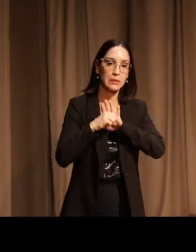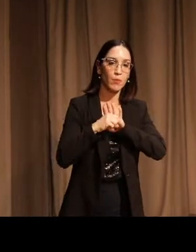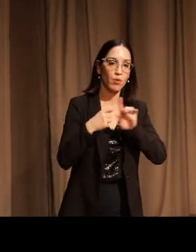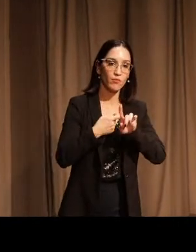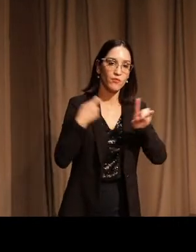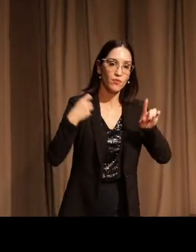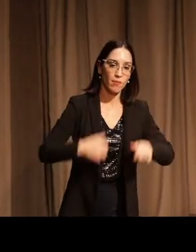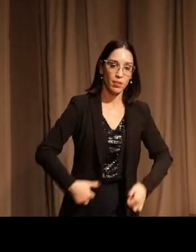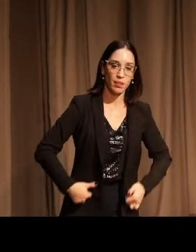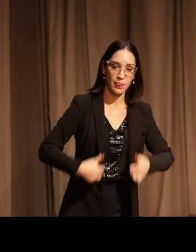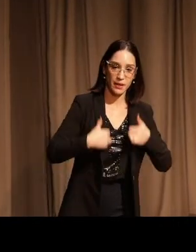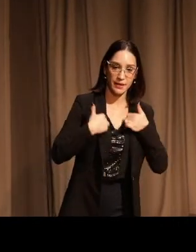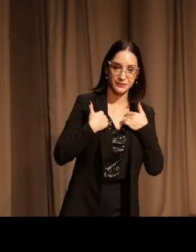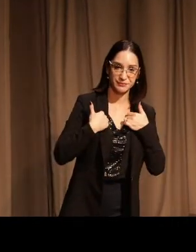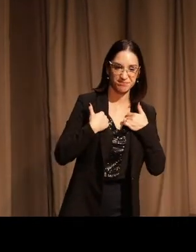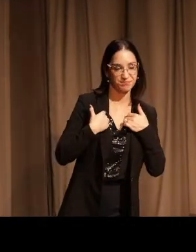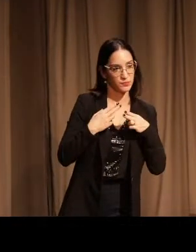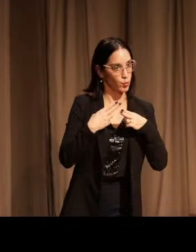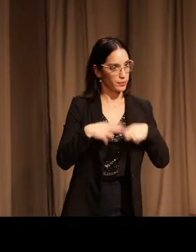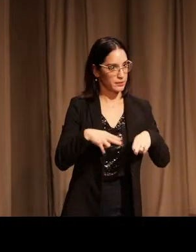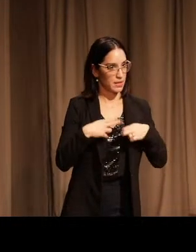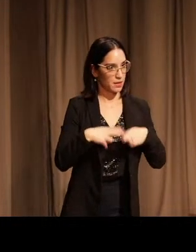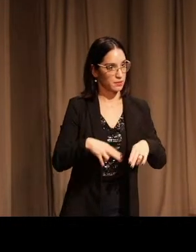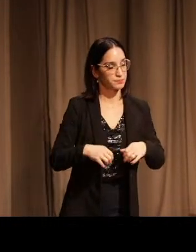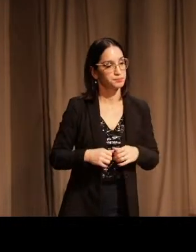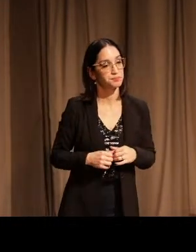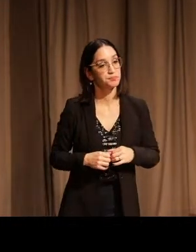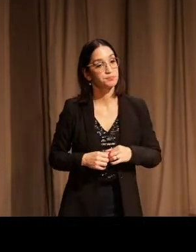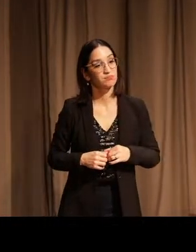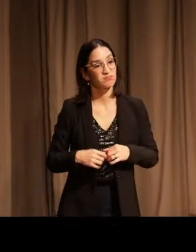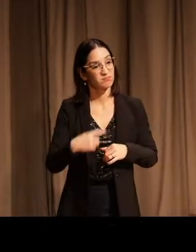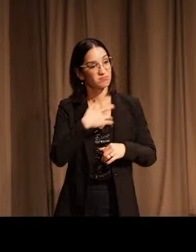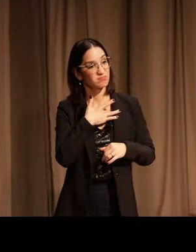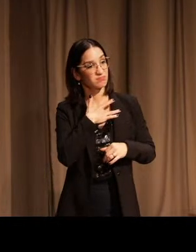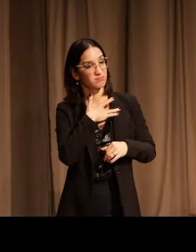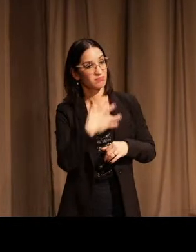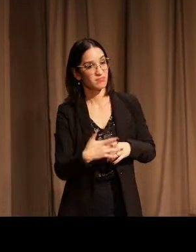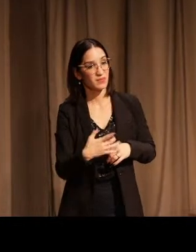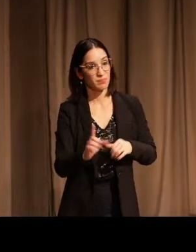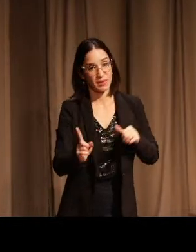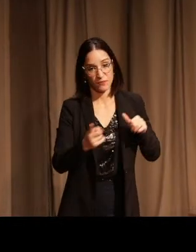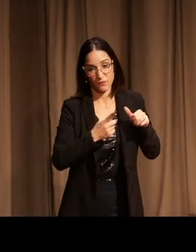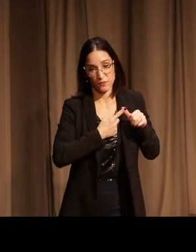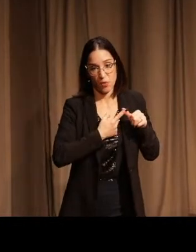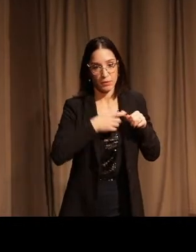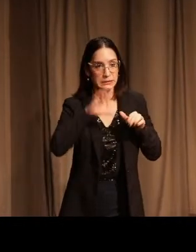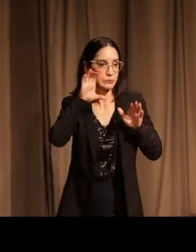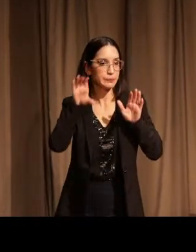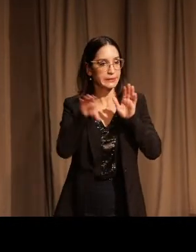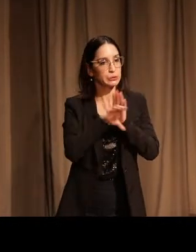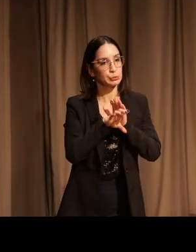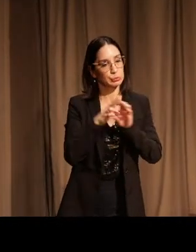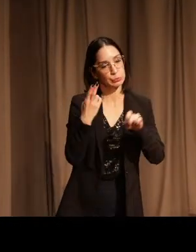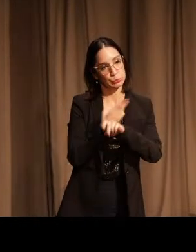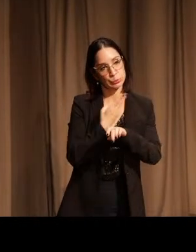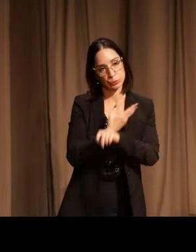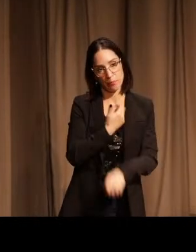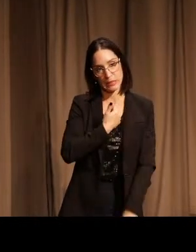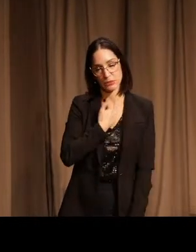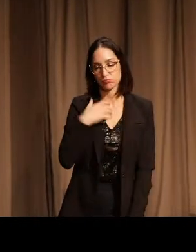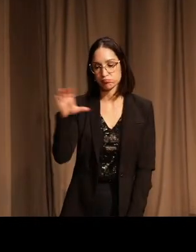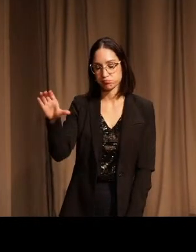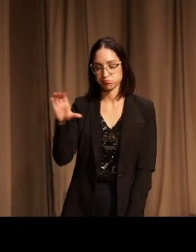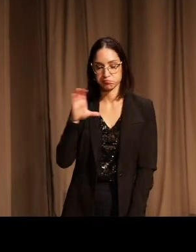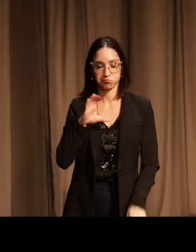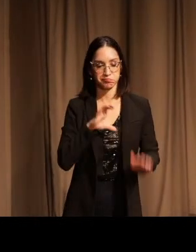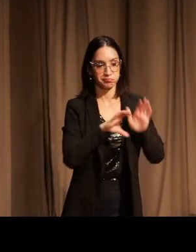up representing myself a lot of in paintings because I am usually my first reference. So sometimes the idea of the